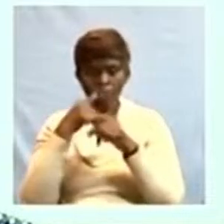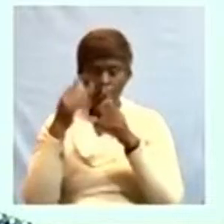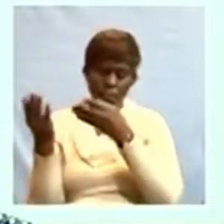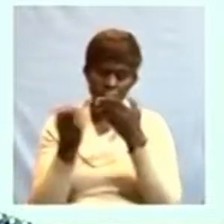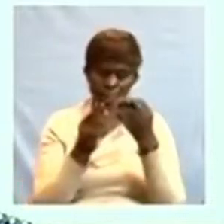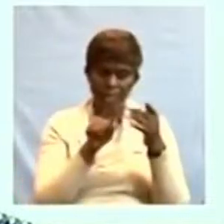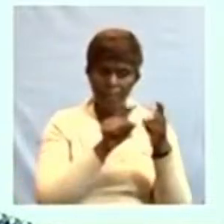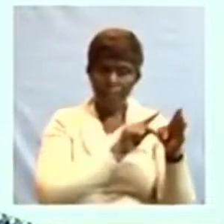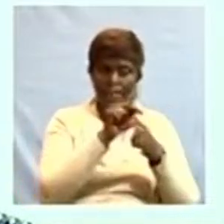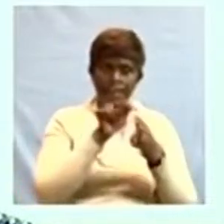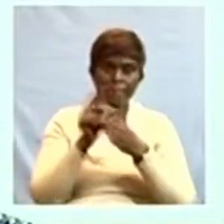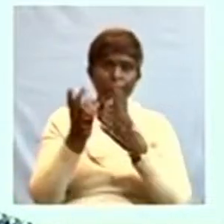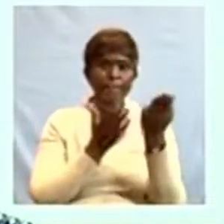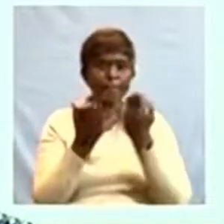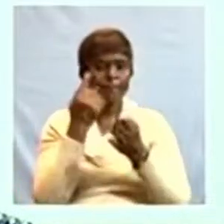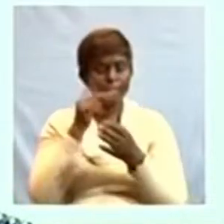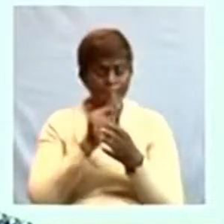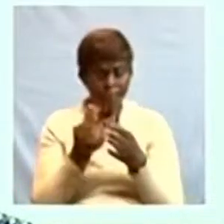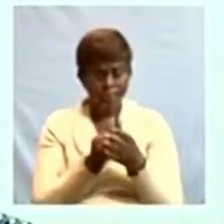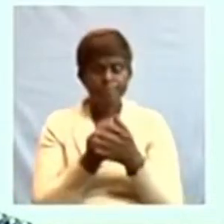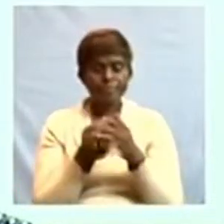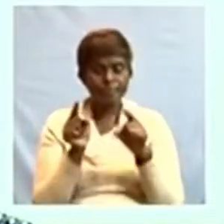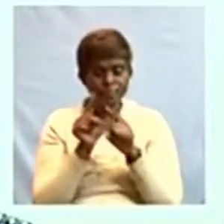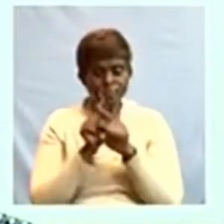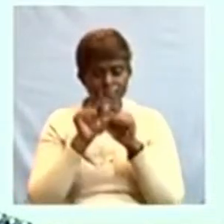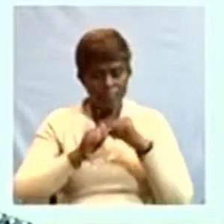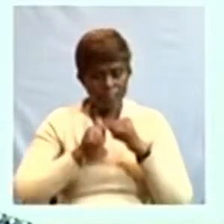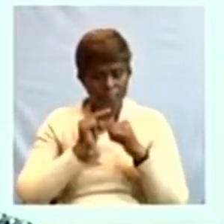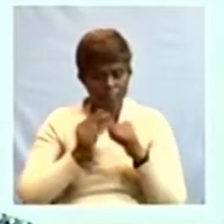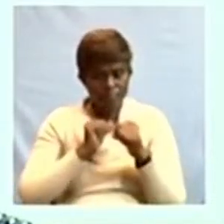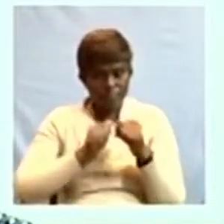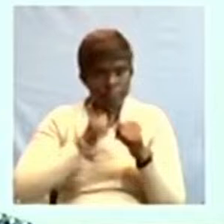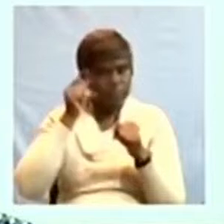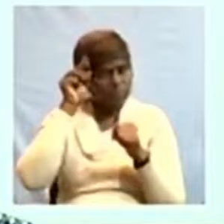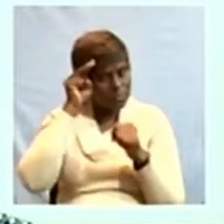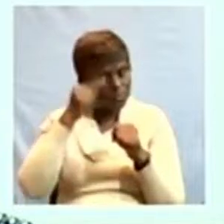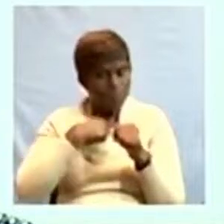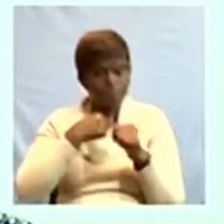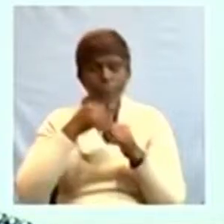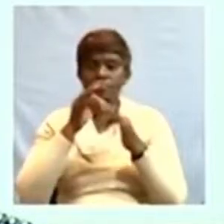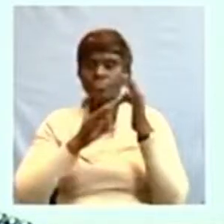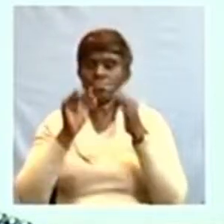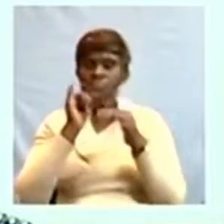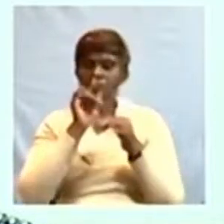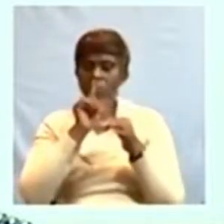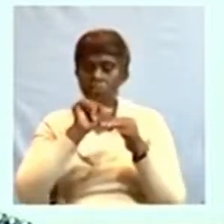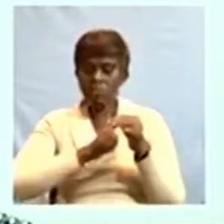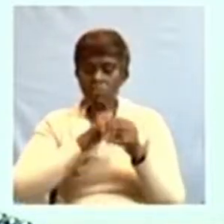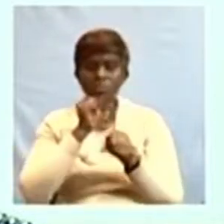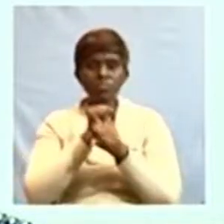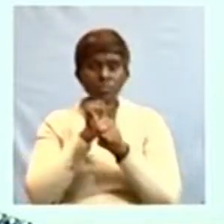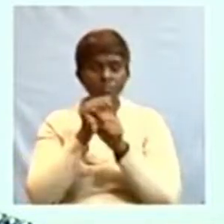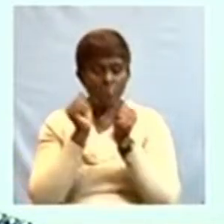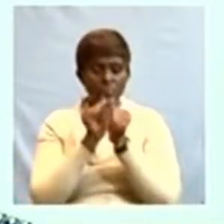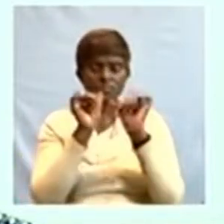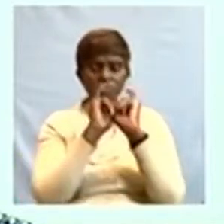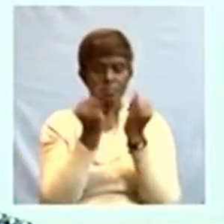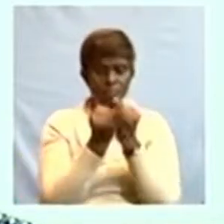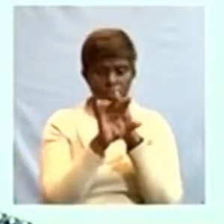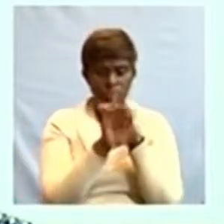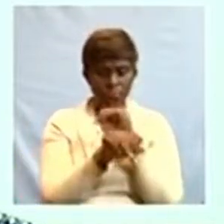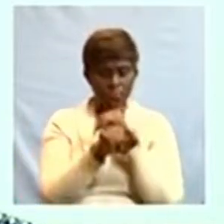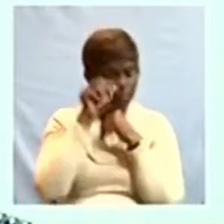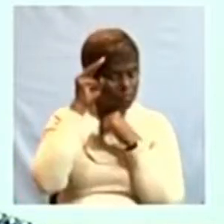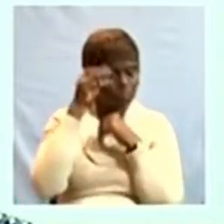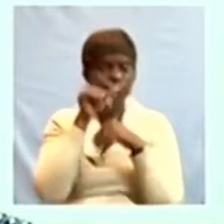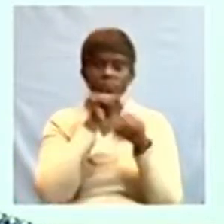this professional service for us. As a ministry, I will submit that we work with the institutions under Ministry